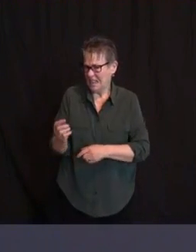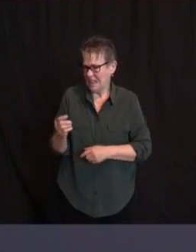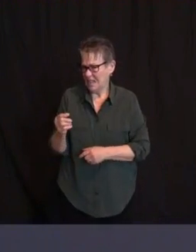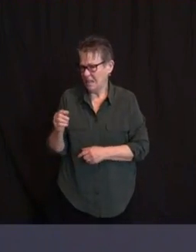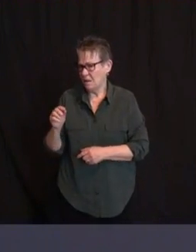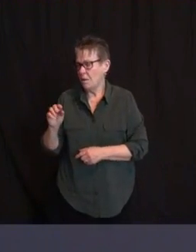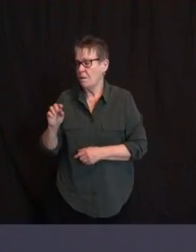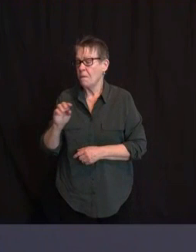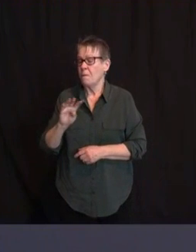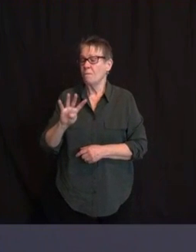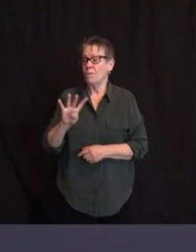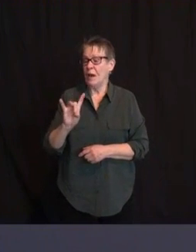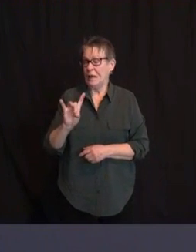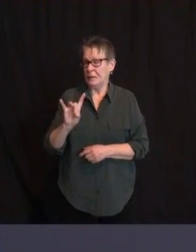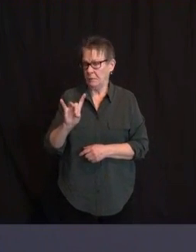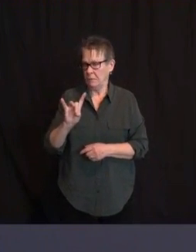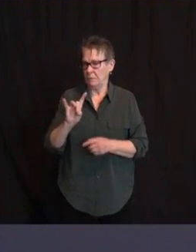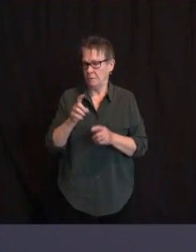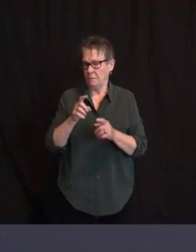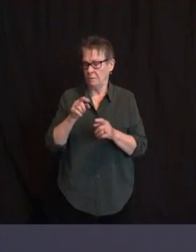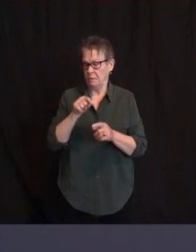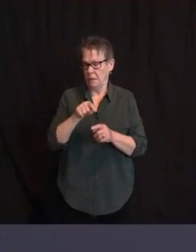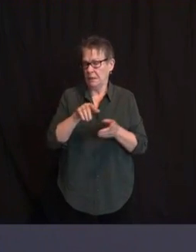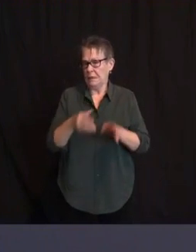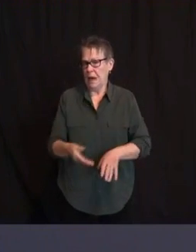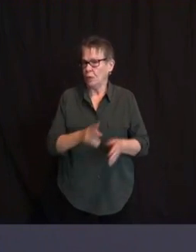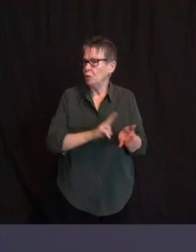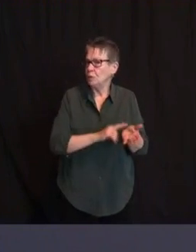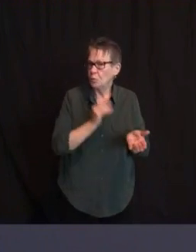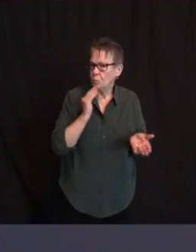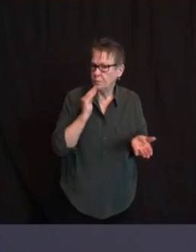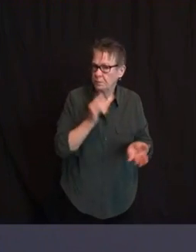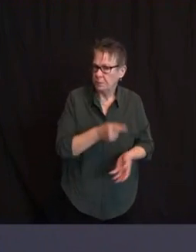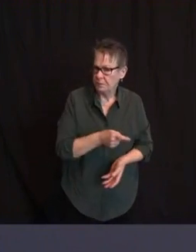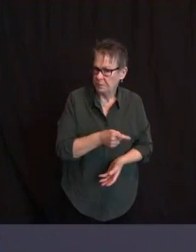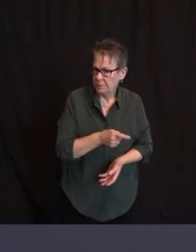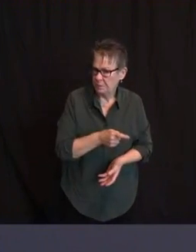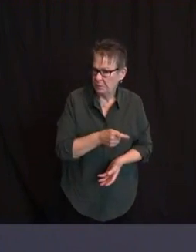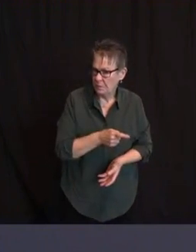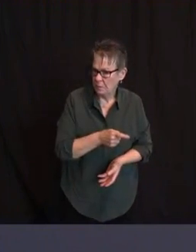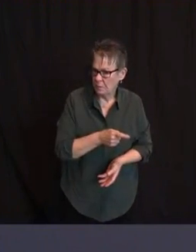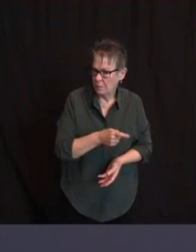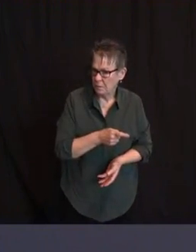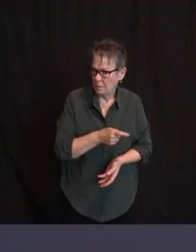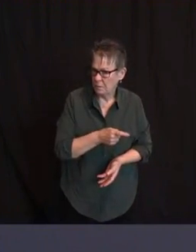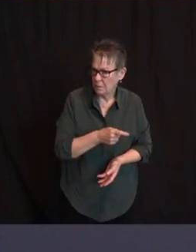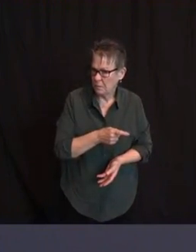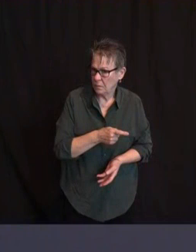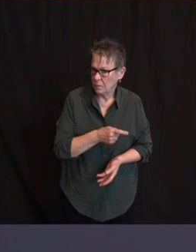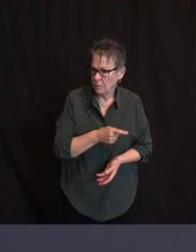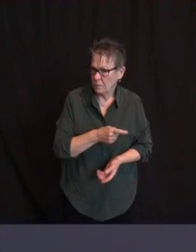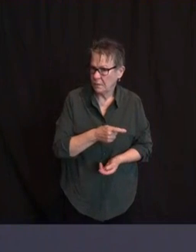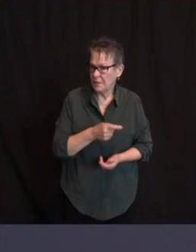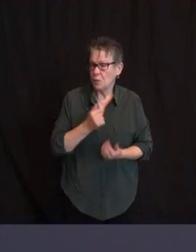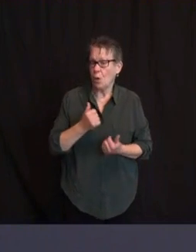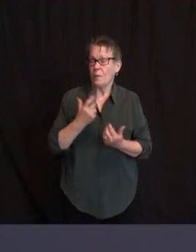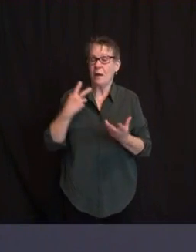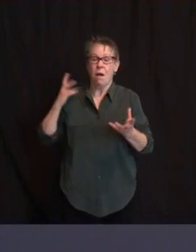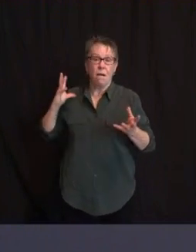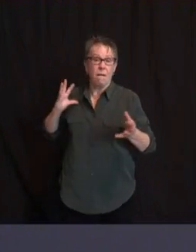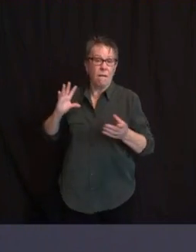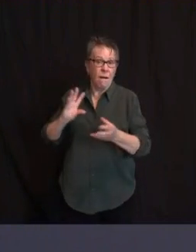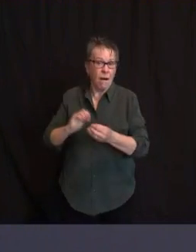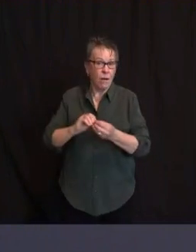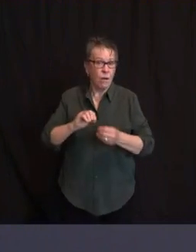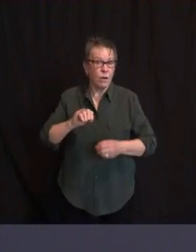231 long-term care facilities in the state that have reported at least one COVID-19 case. These